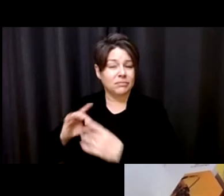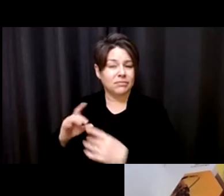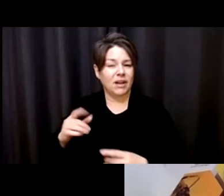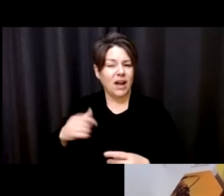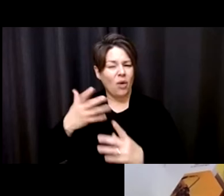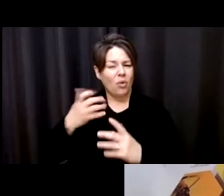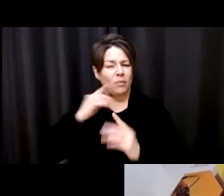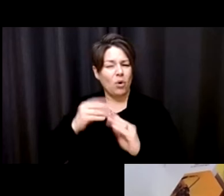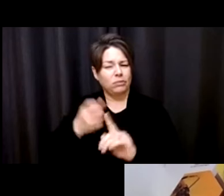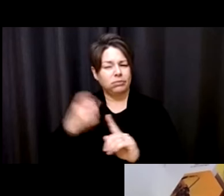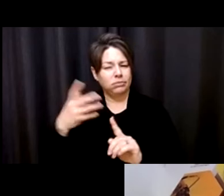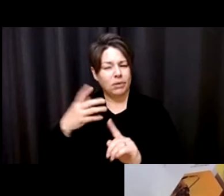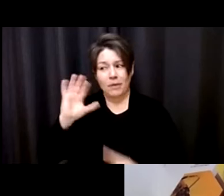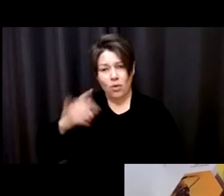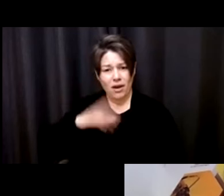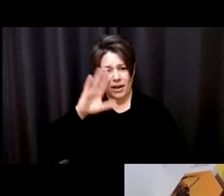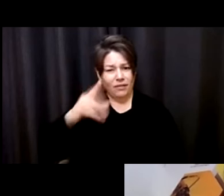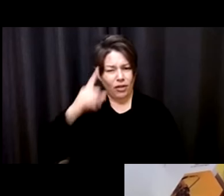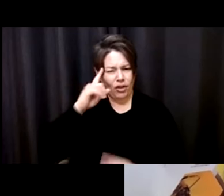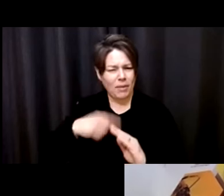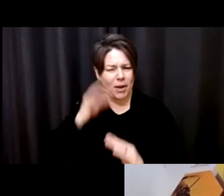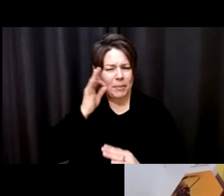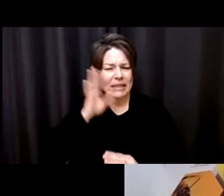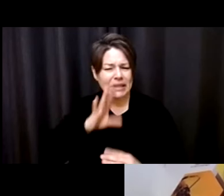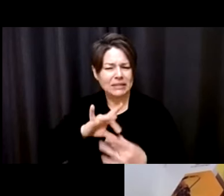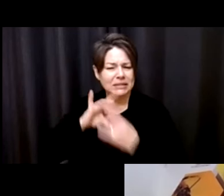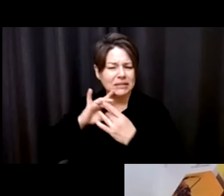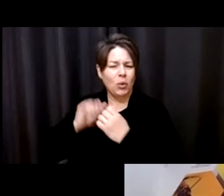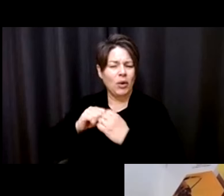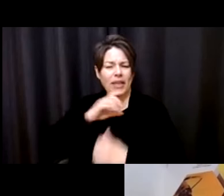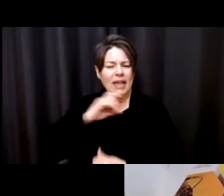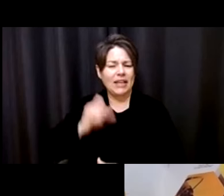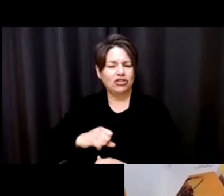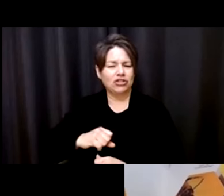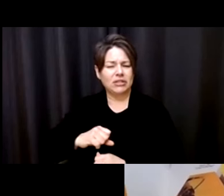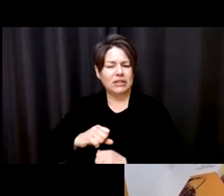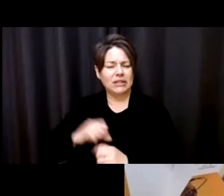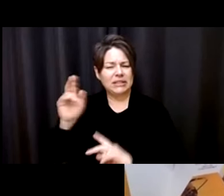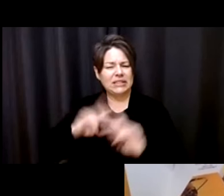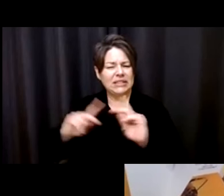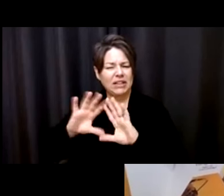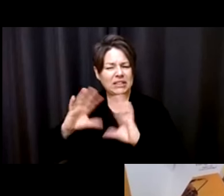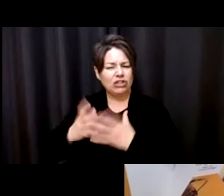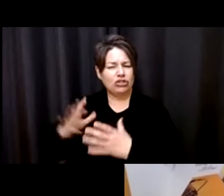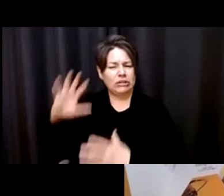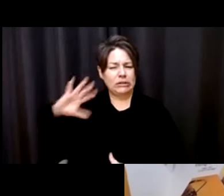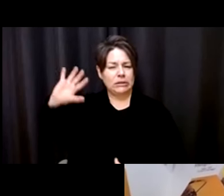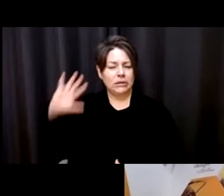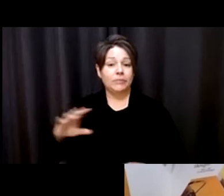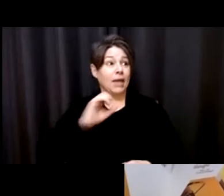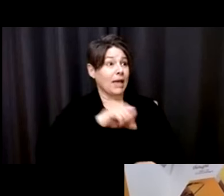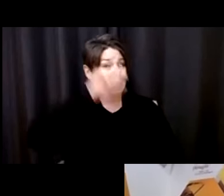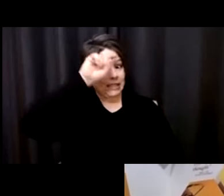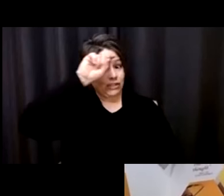because I never really thought about bees being part of ancient civilizations folklore. Oh yeah, and in Egypt